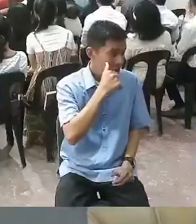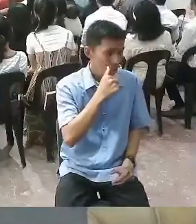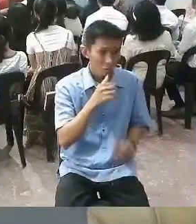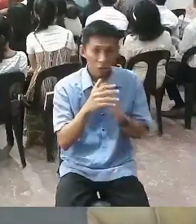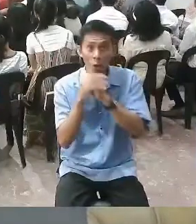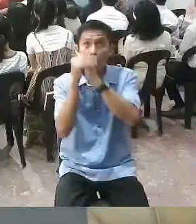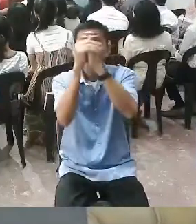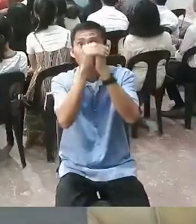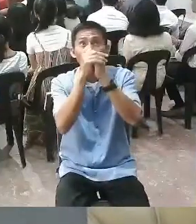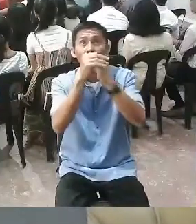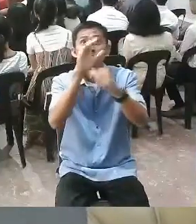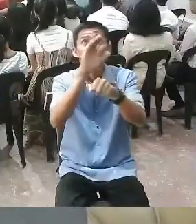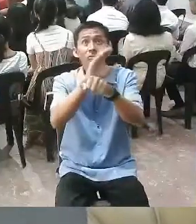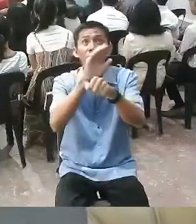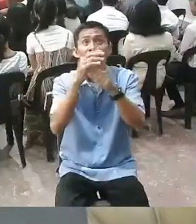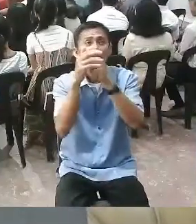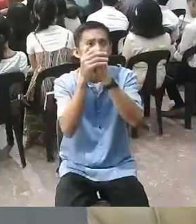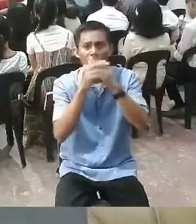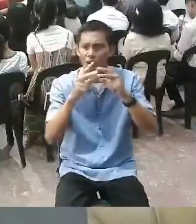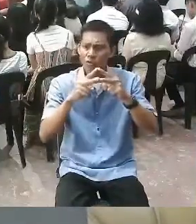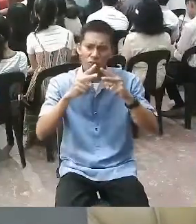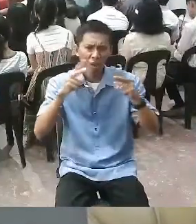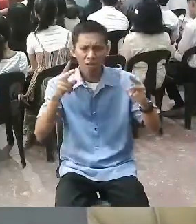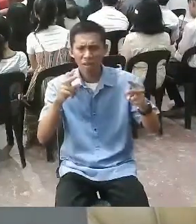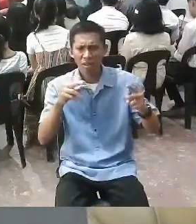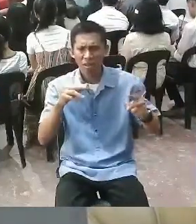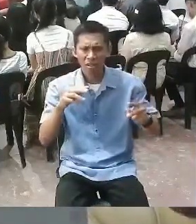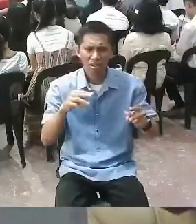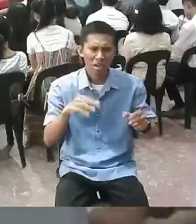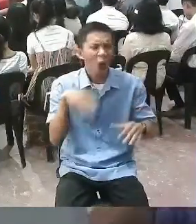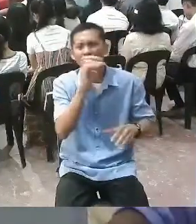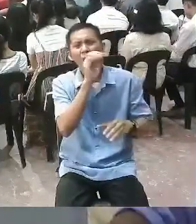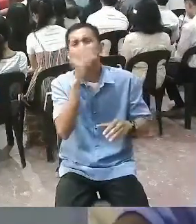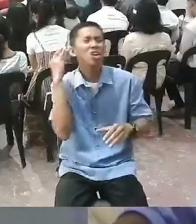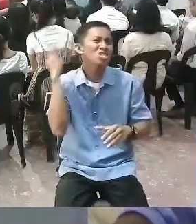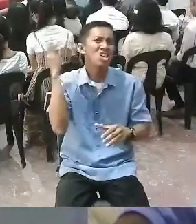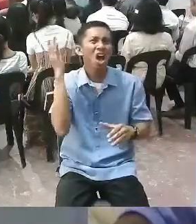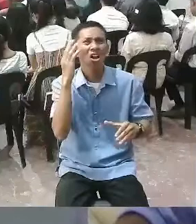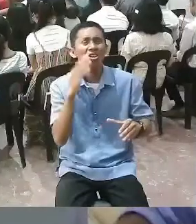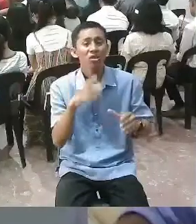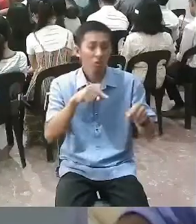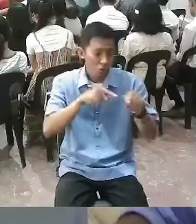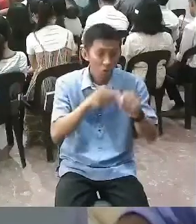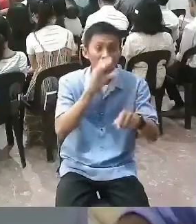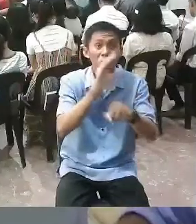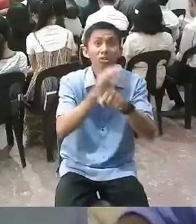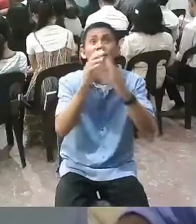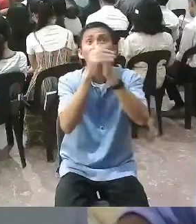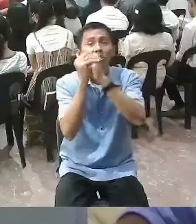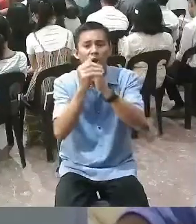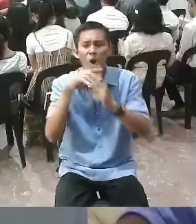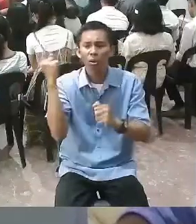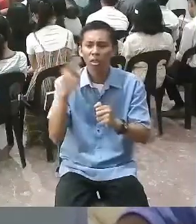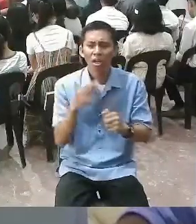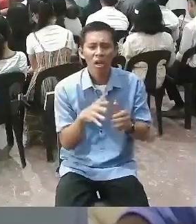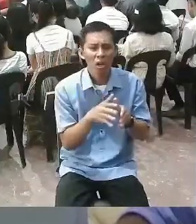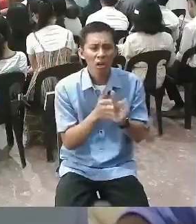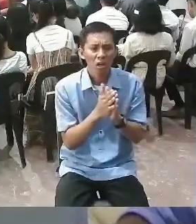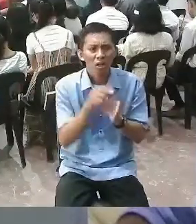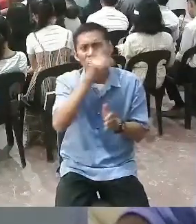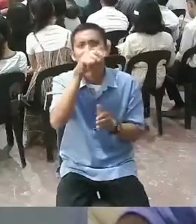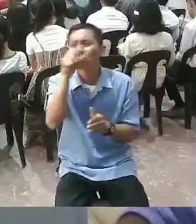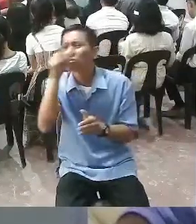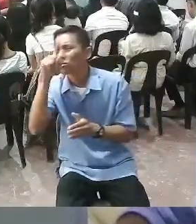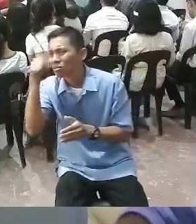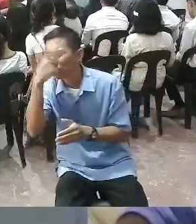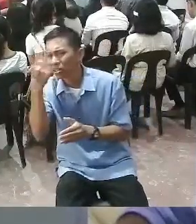service that was very troubled. And when the service was over, she asked me if she could talk